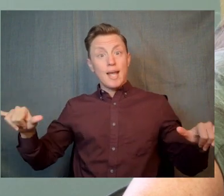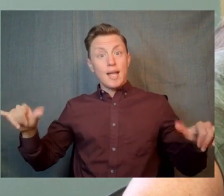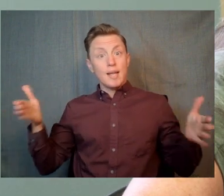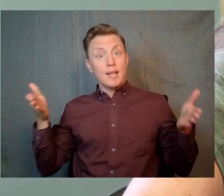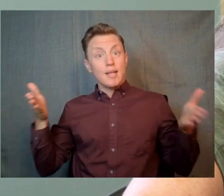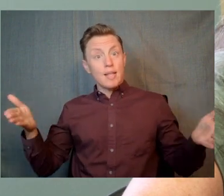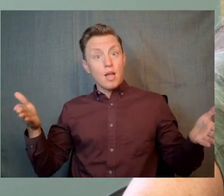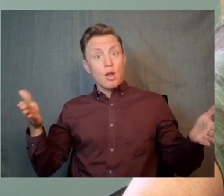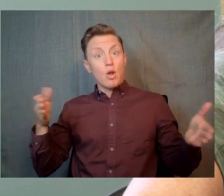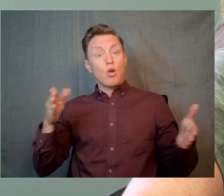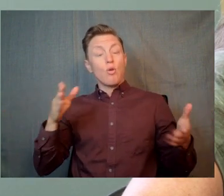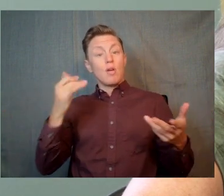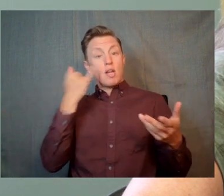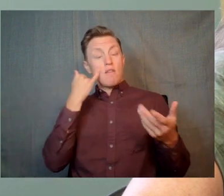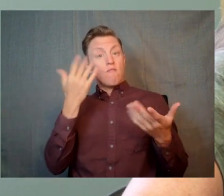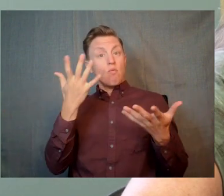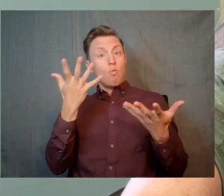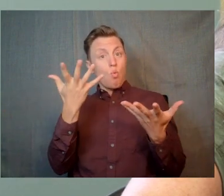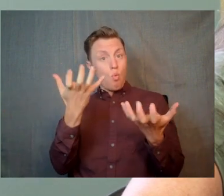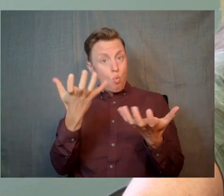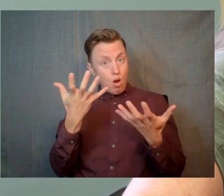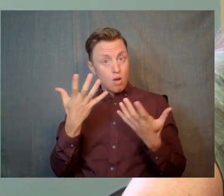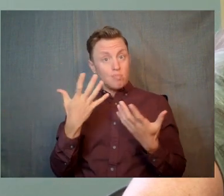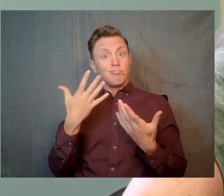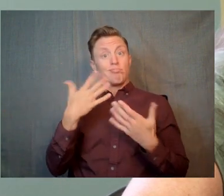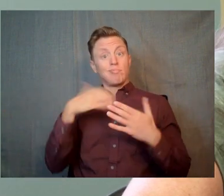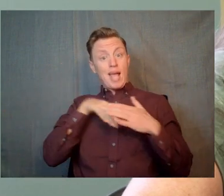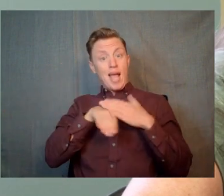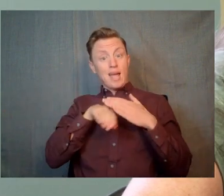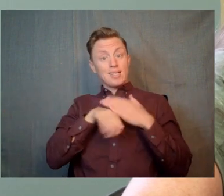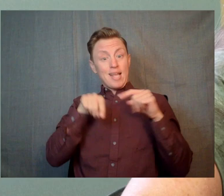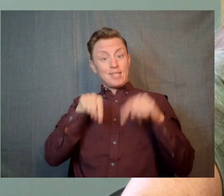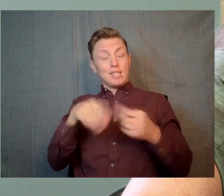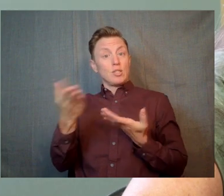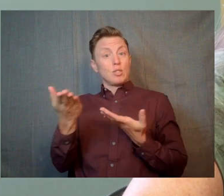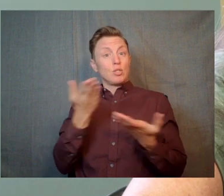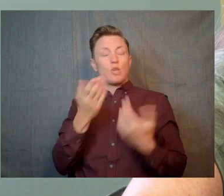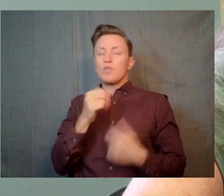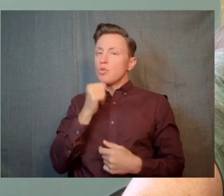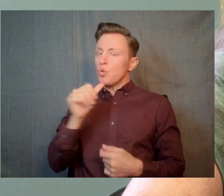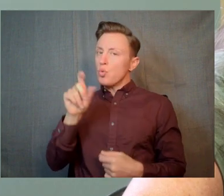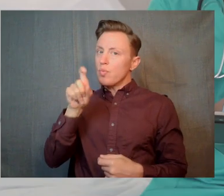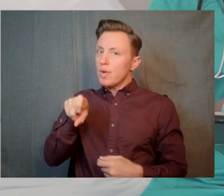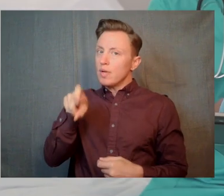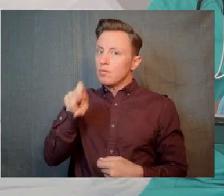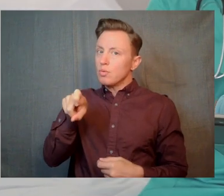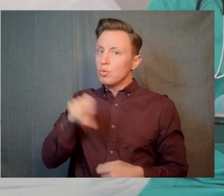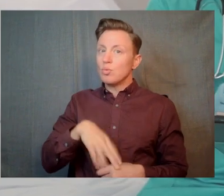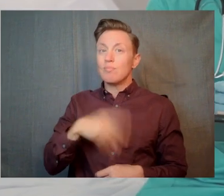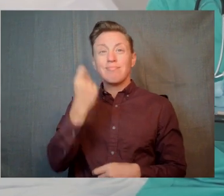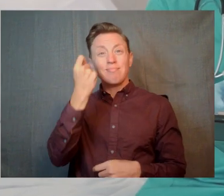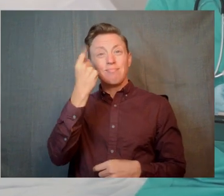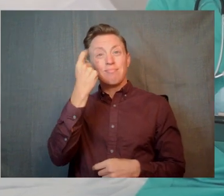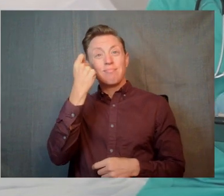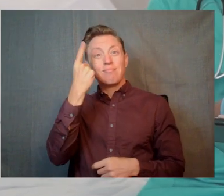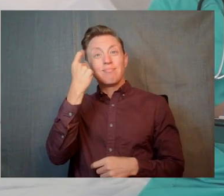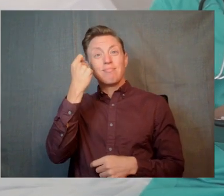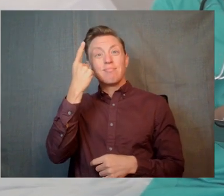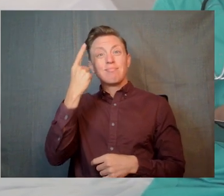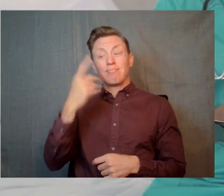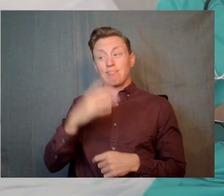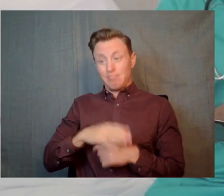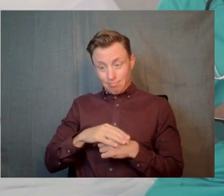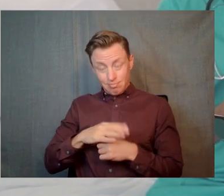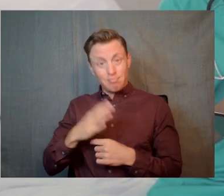stay to meet the level of care or access these services. It can be more